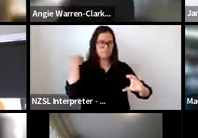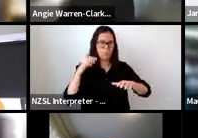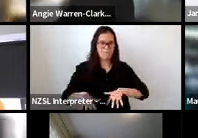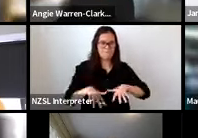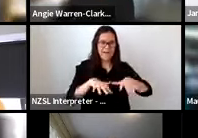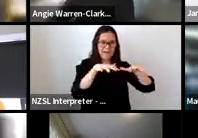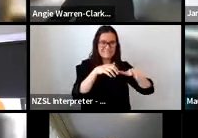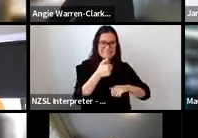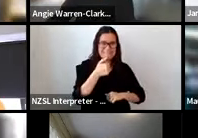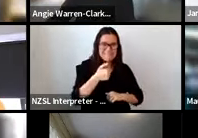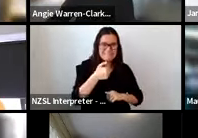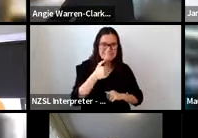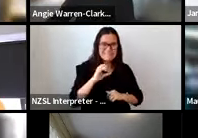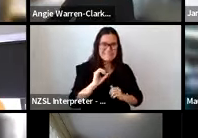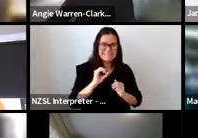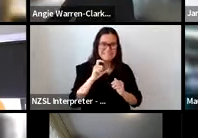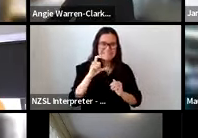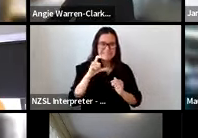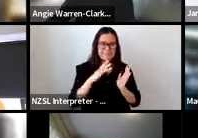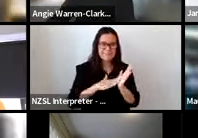no accessible